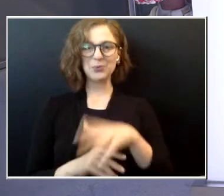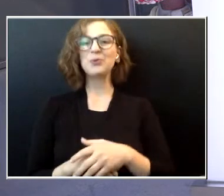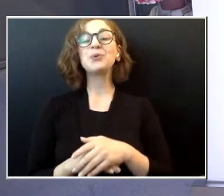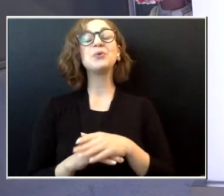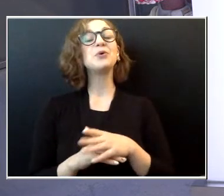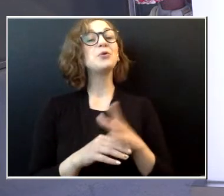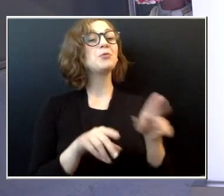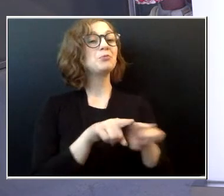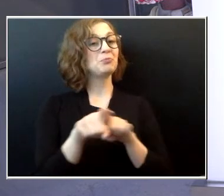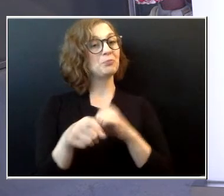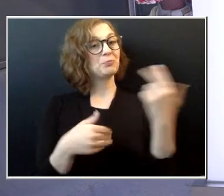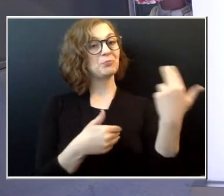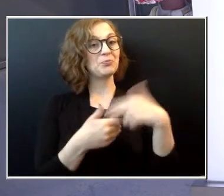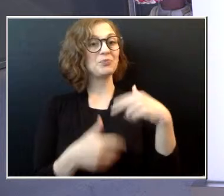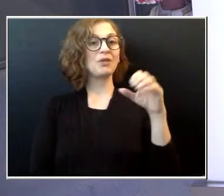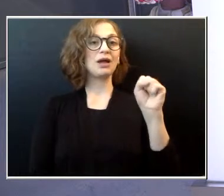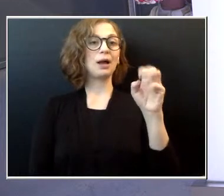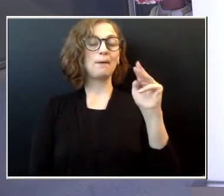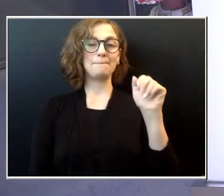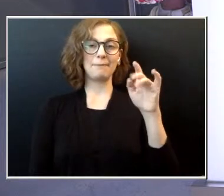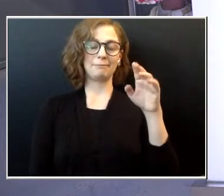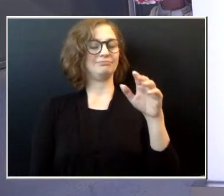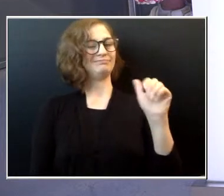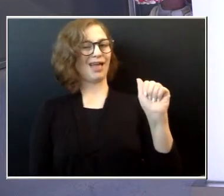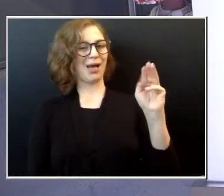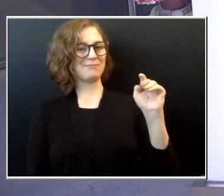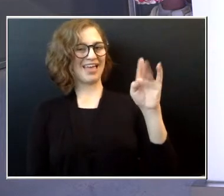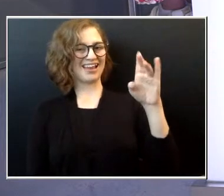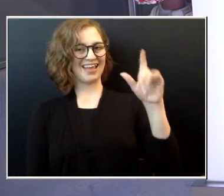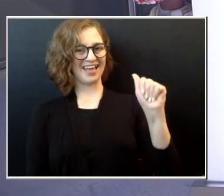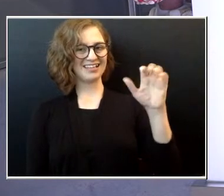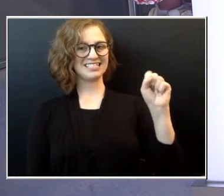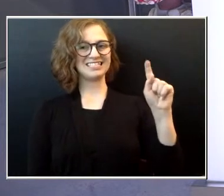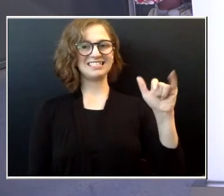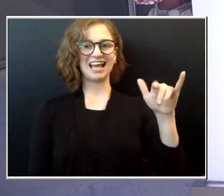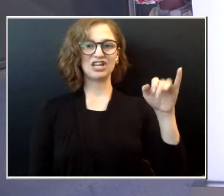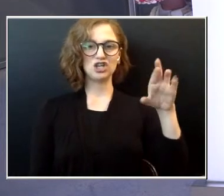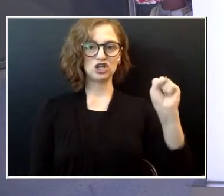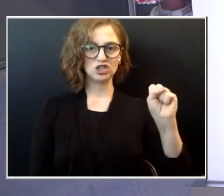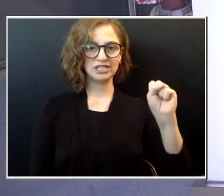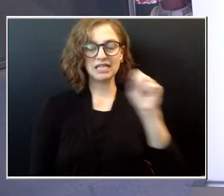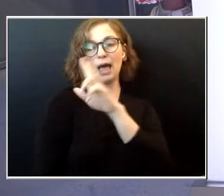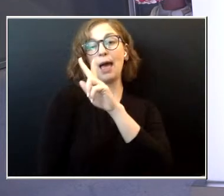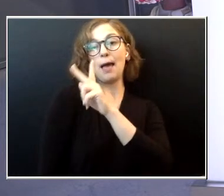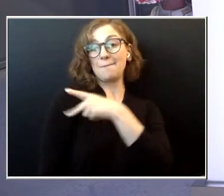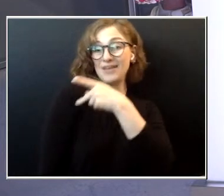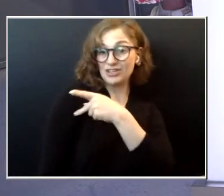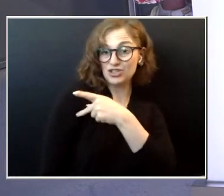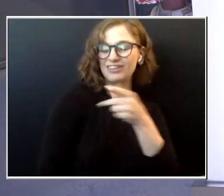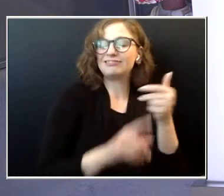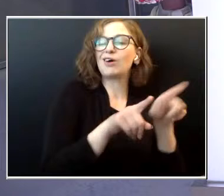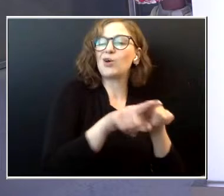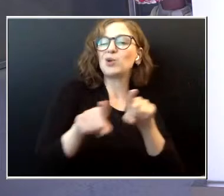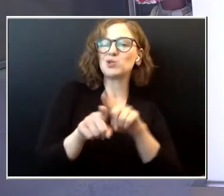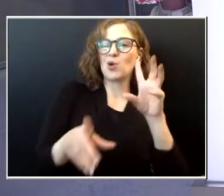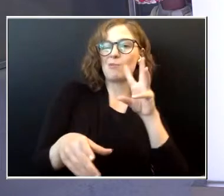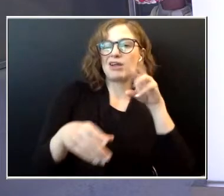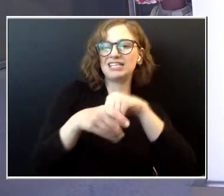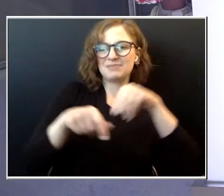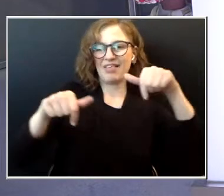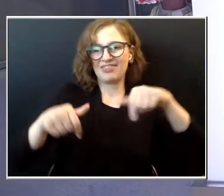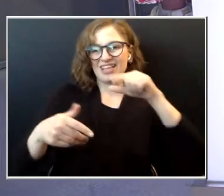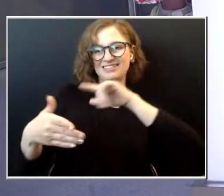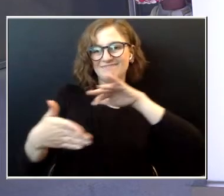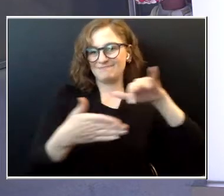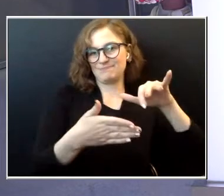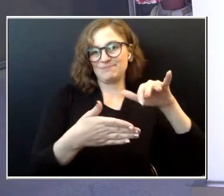Amanda Stiers, a patient of Dr. Fabian's and a participant in this trial, who will talk about her experience. And we're pleased to have Dr. Lauren Nye, a